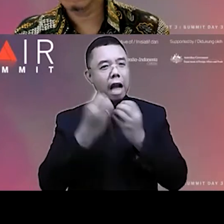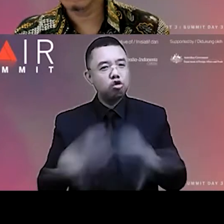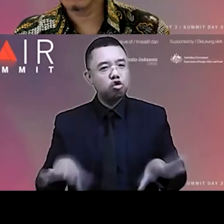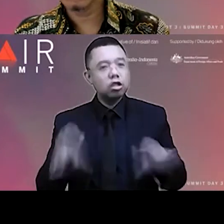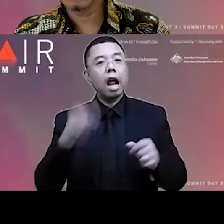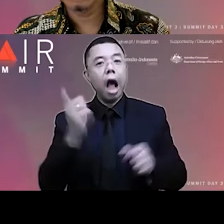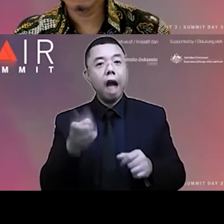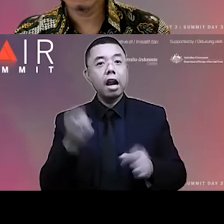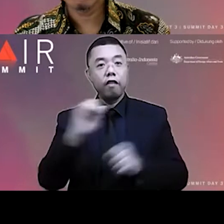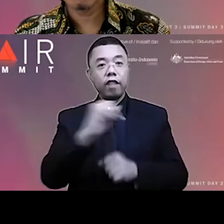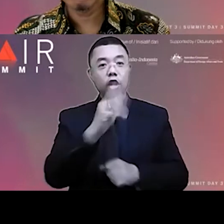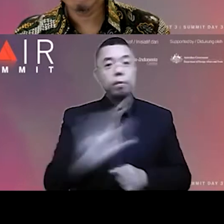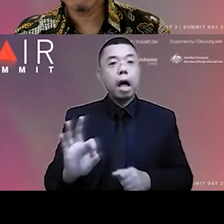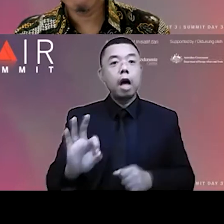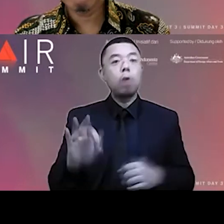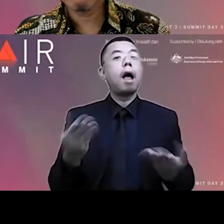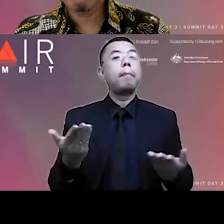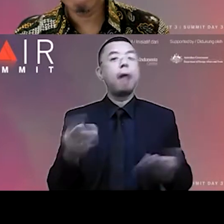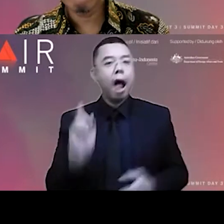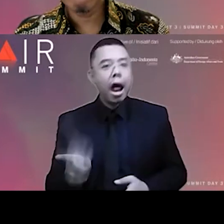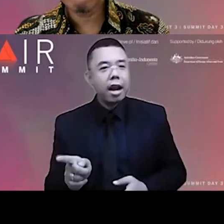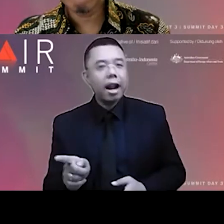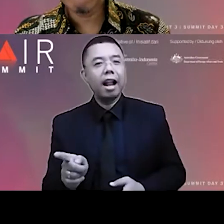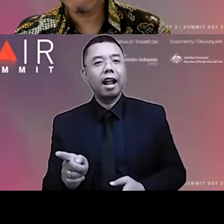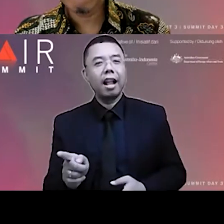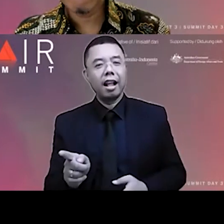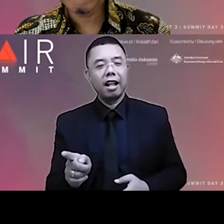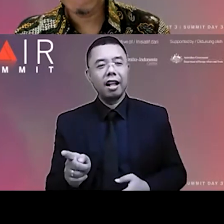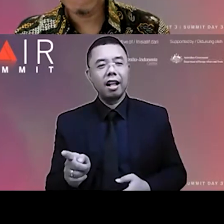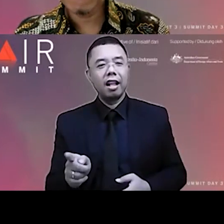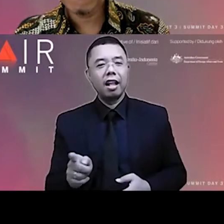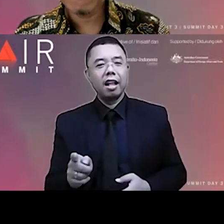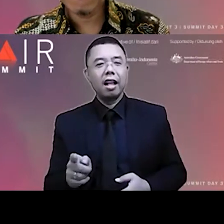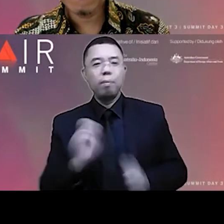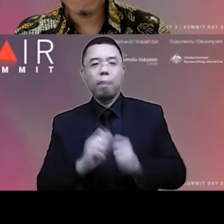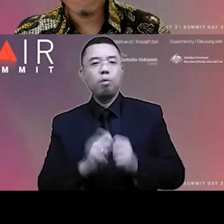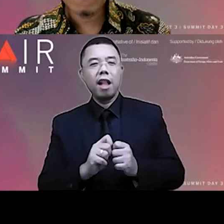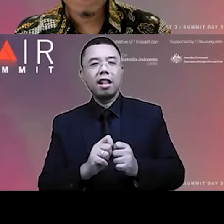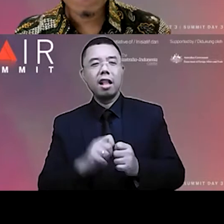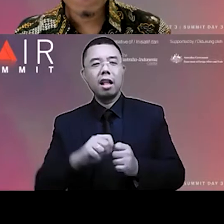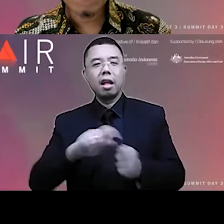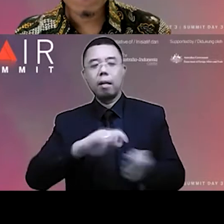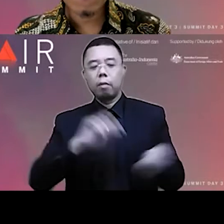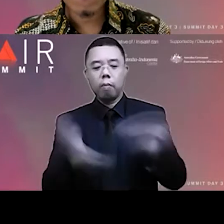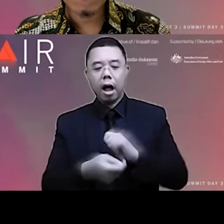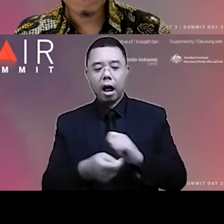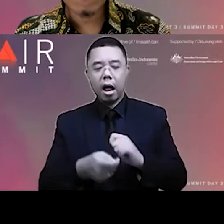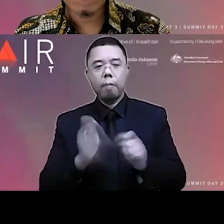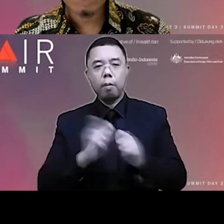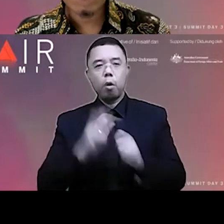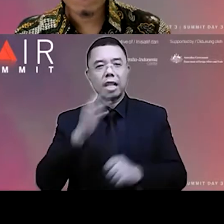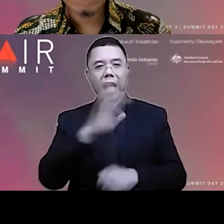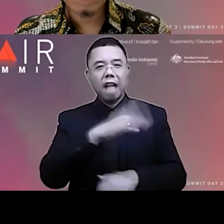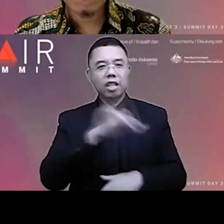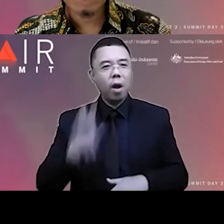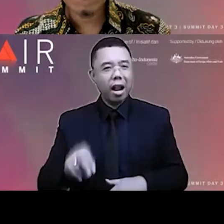some ideas briefly from you, and I'm guessing, Widya, you might be in a good position to answer this. Are we getting any